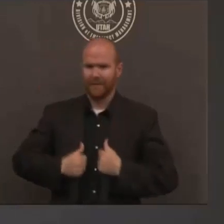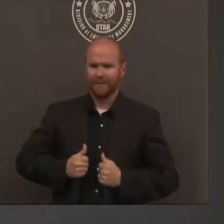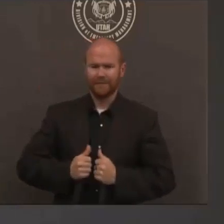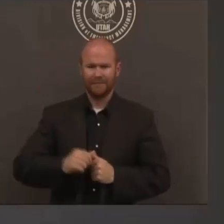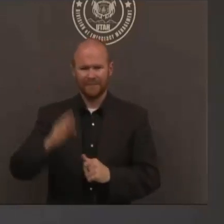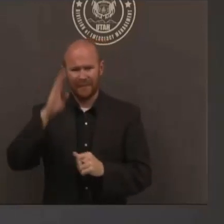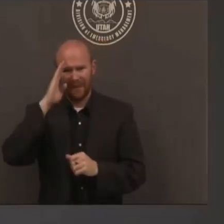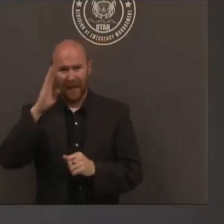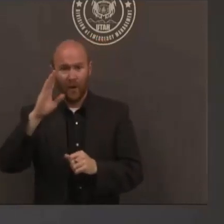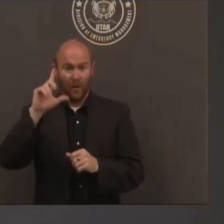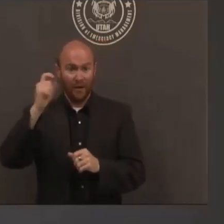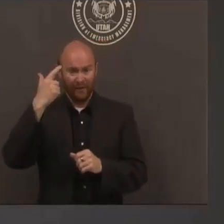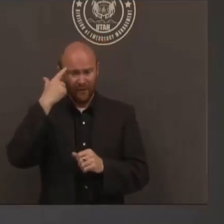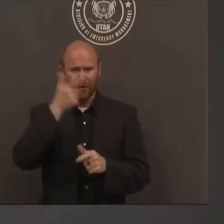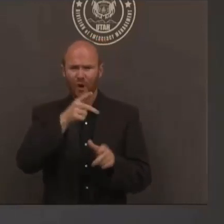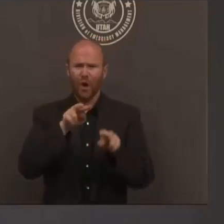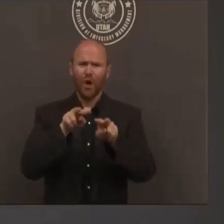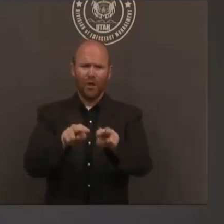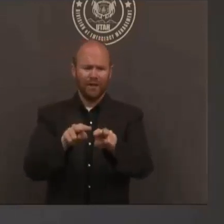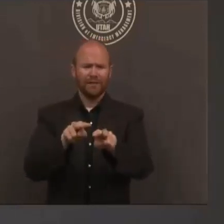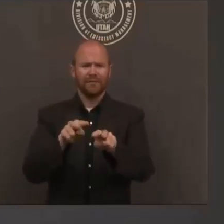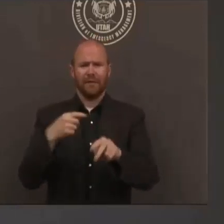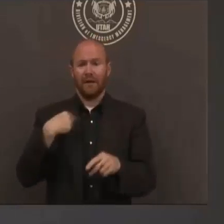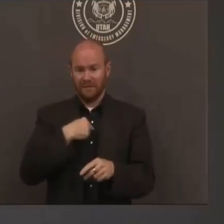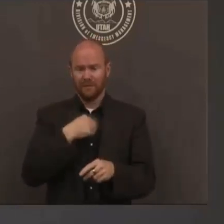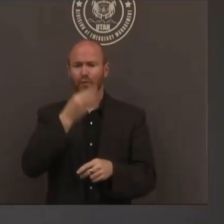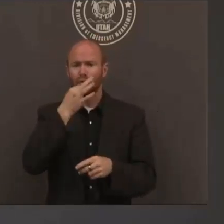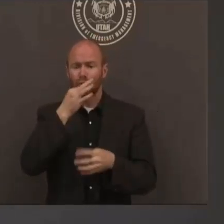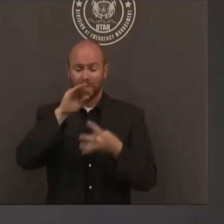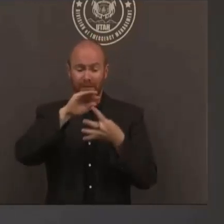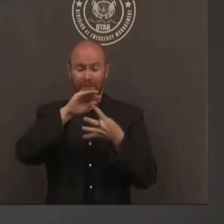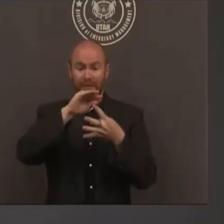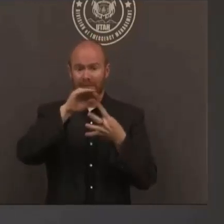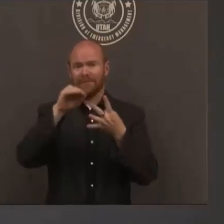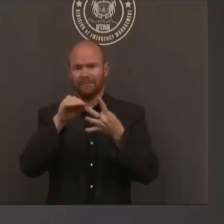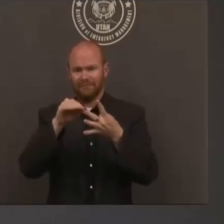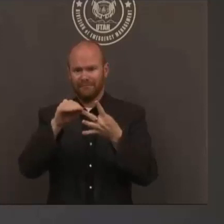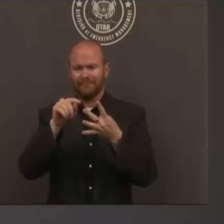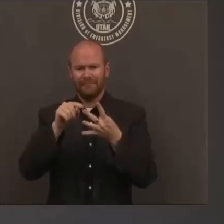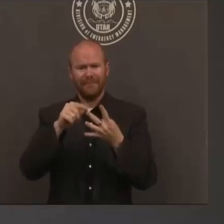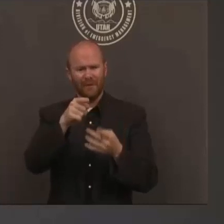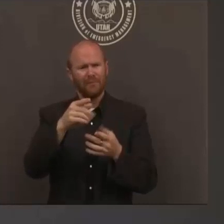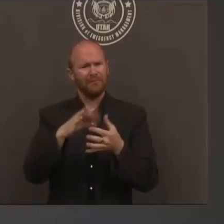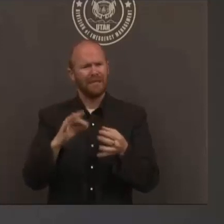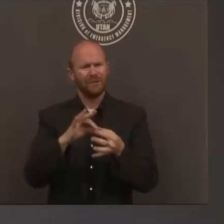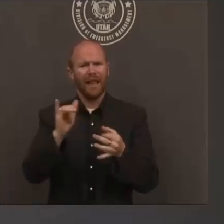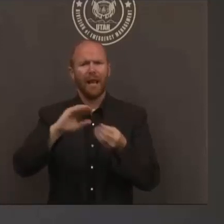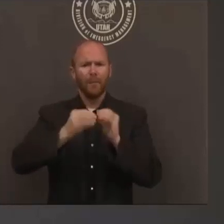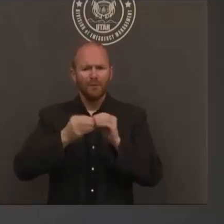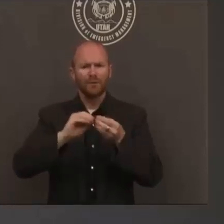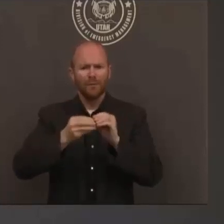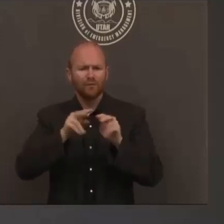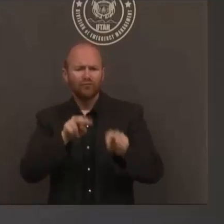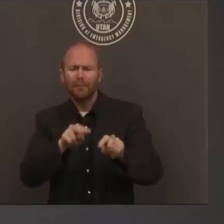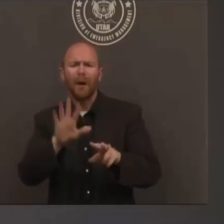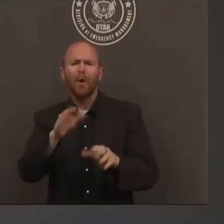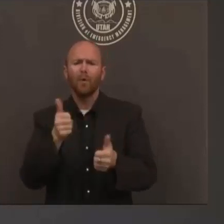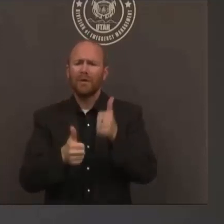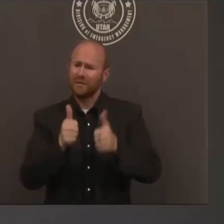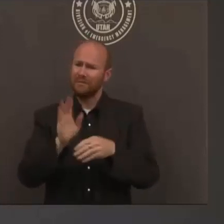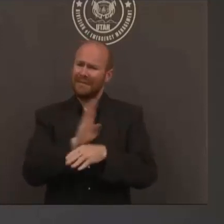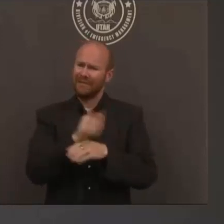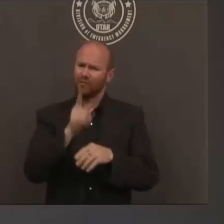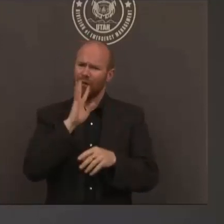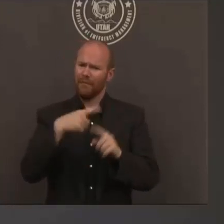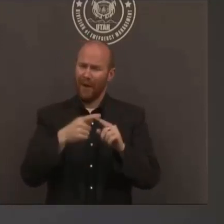Yeah, Governor, as you look at moving toward this orange and you say that it's data-driven, what businesses are you talking about that